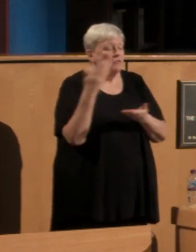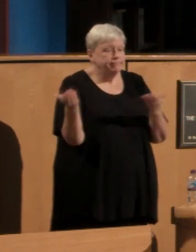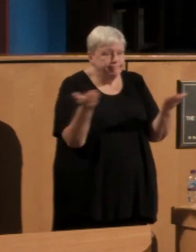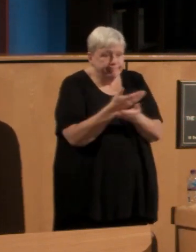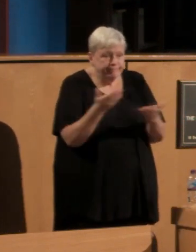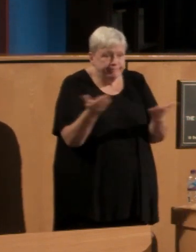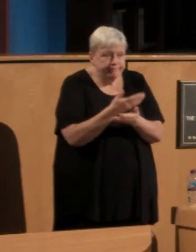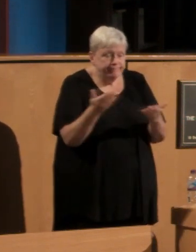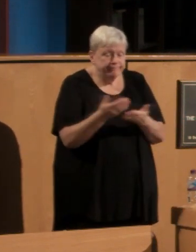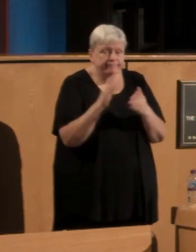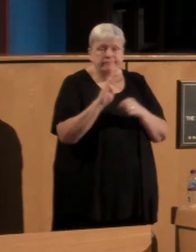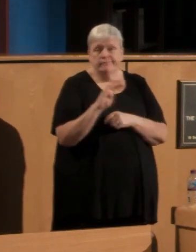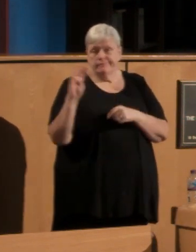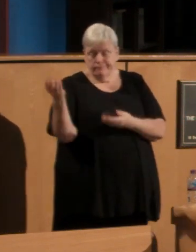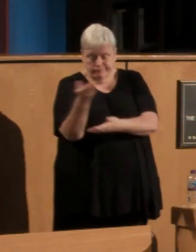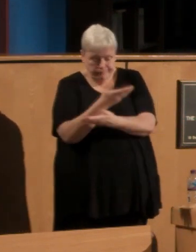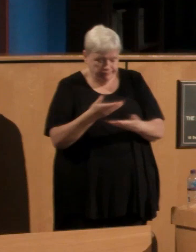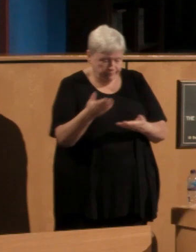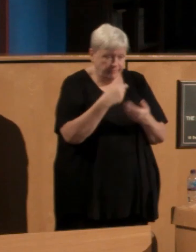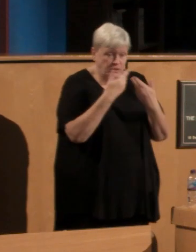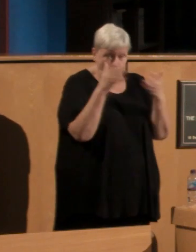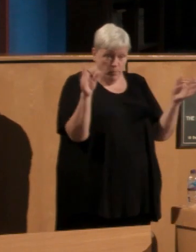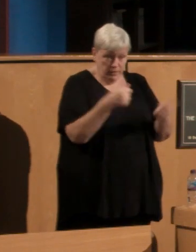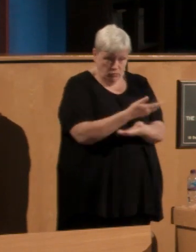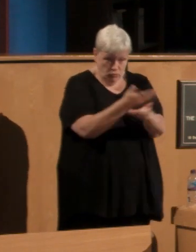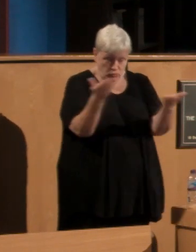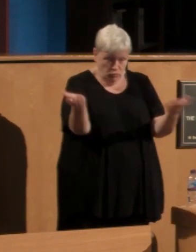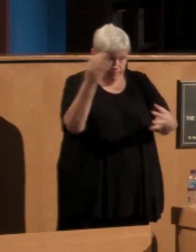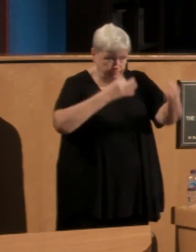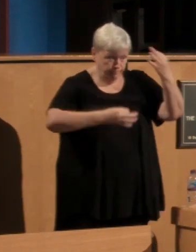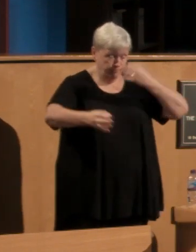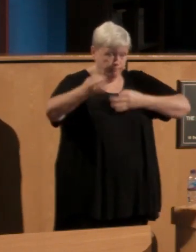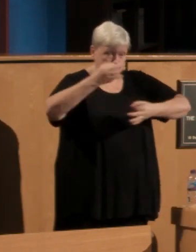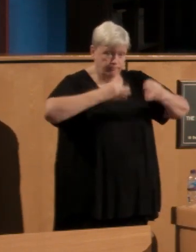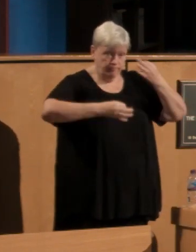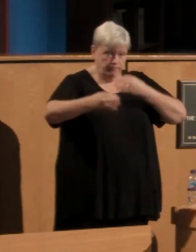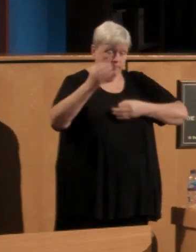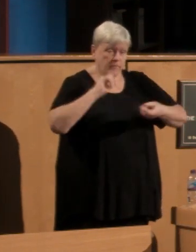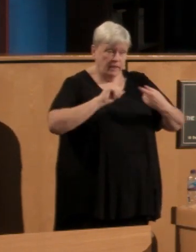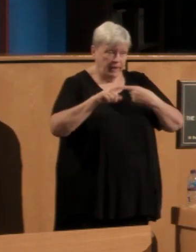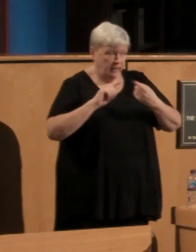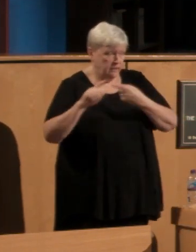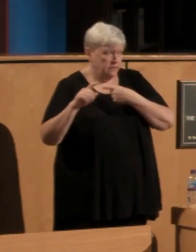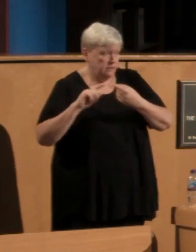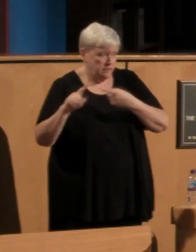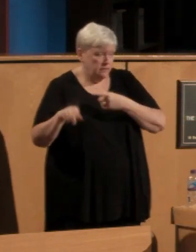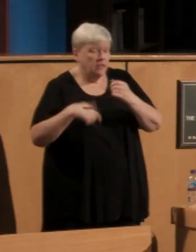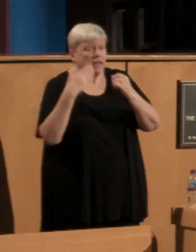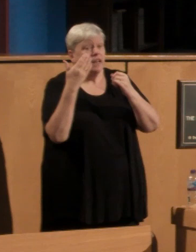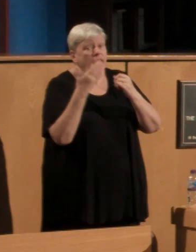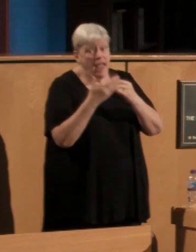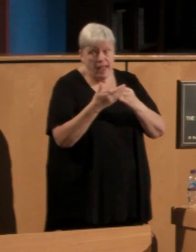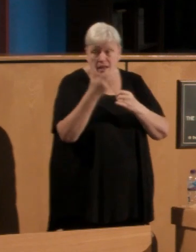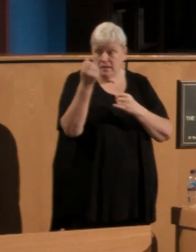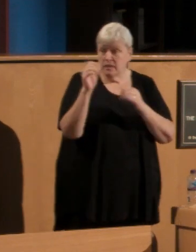the panelists, and then we will open the floor to you, our audience, for a Q&A. And then at the end, we will